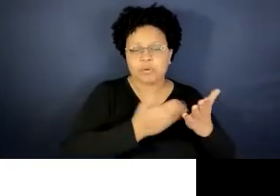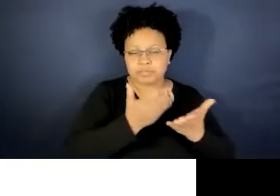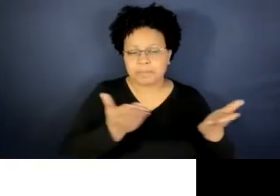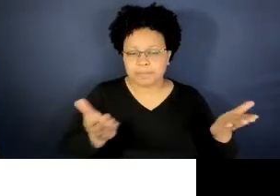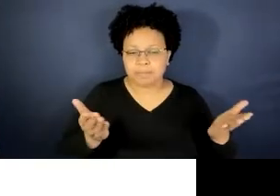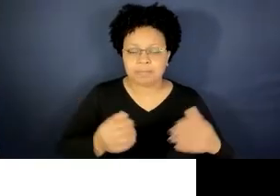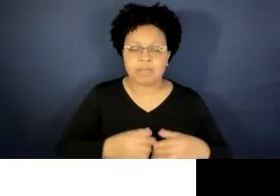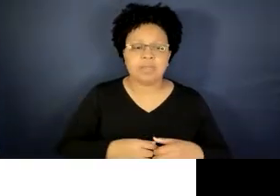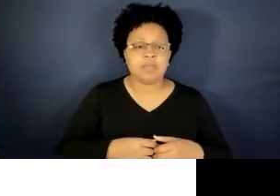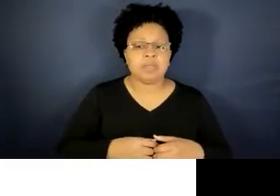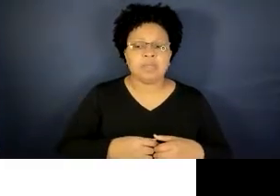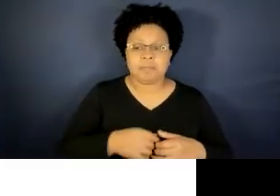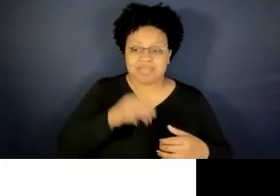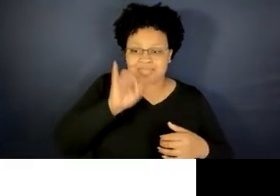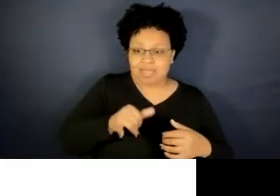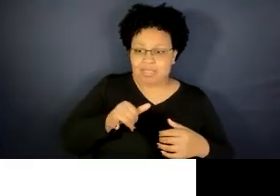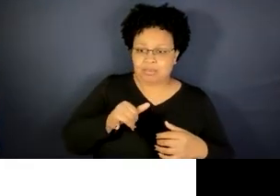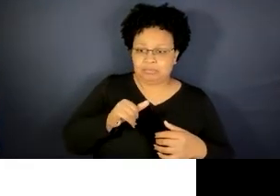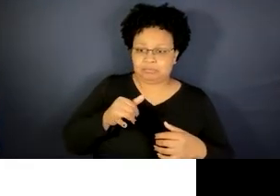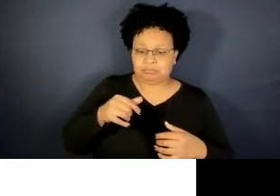what that did was that taught me